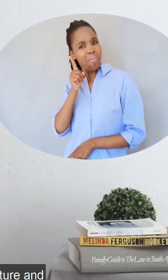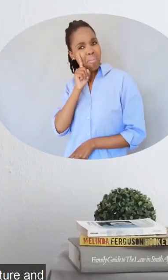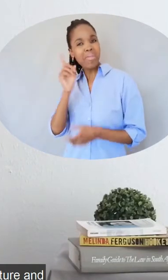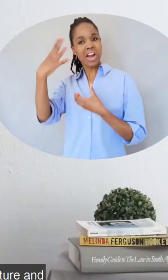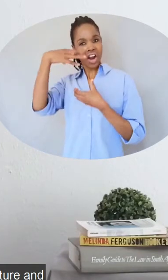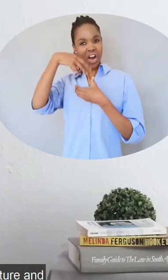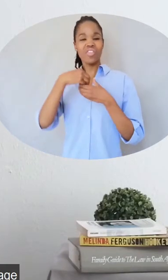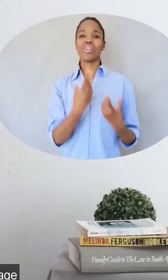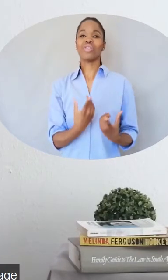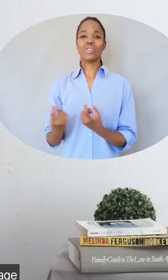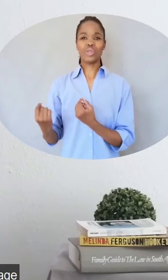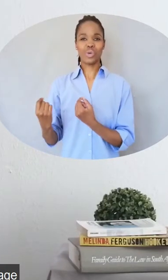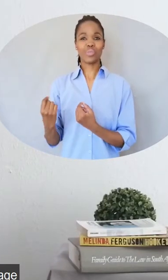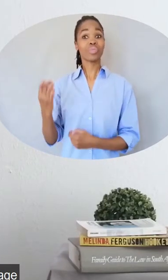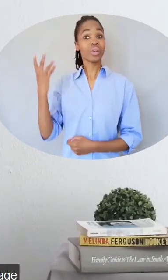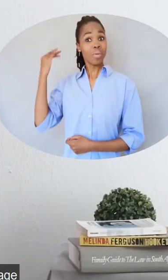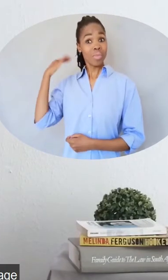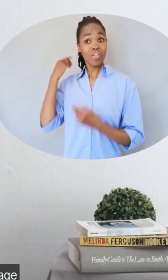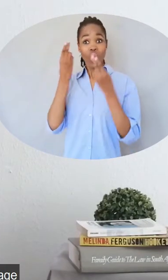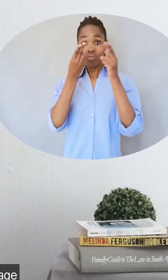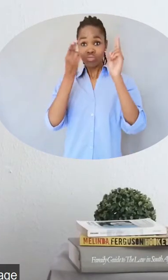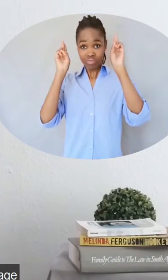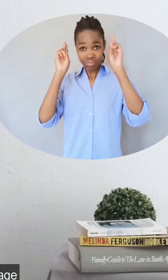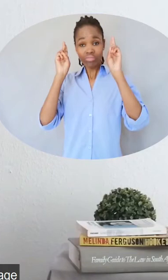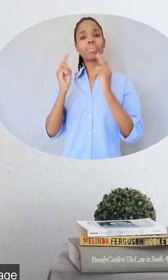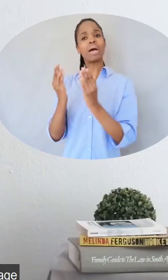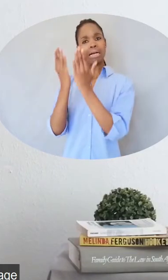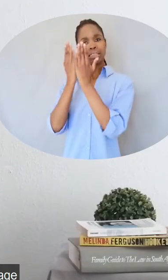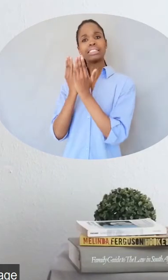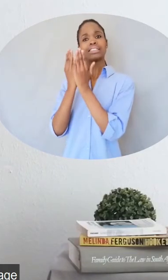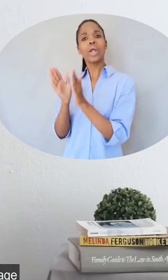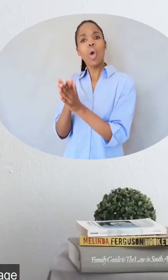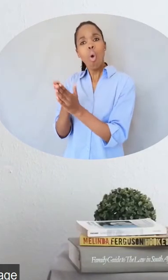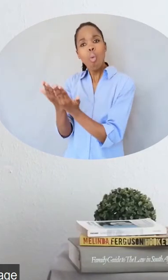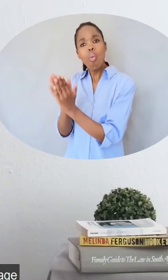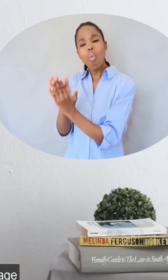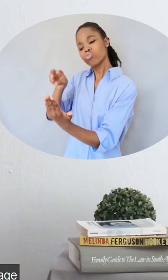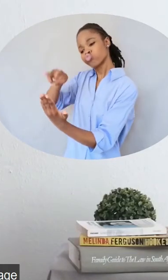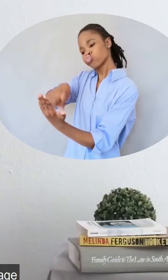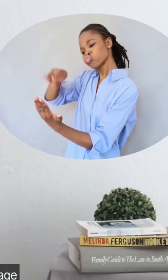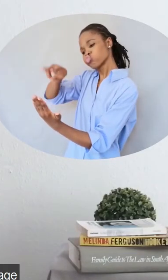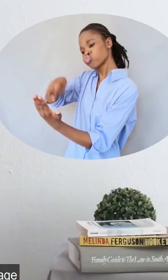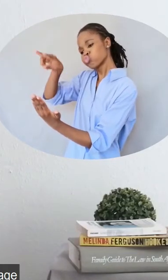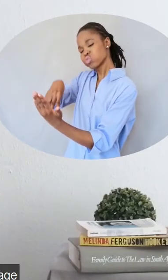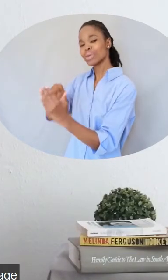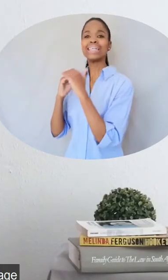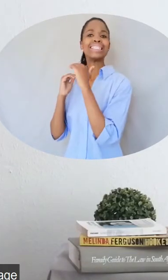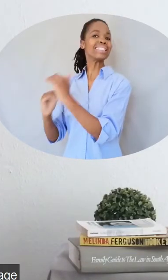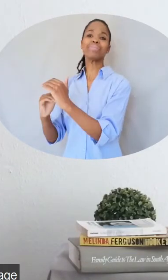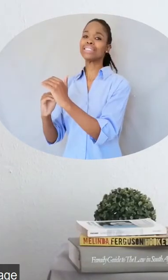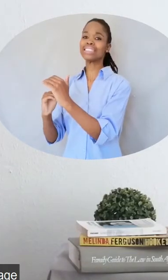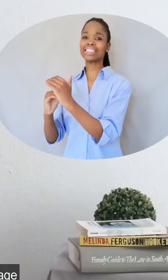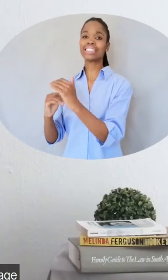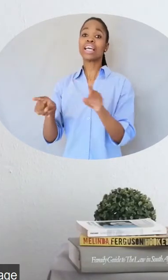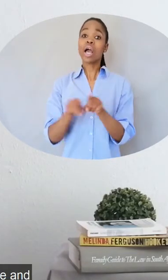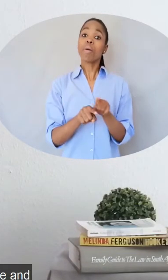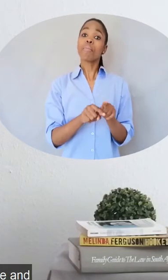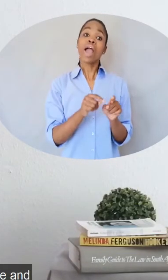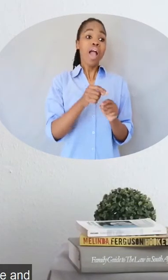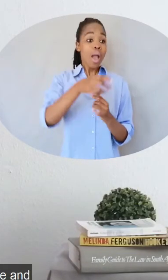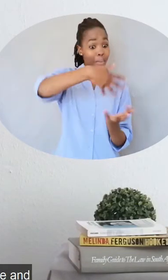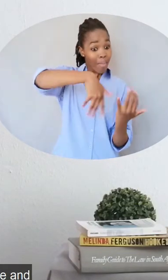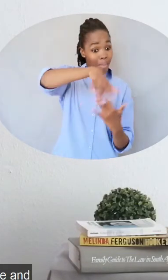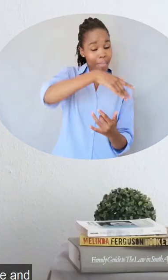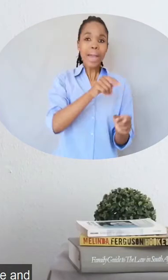hand. It's one thing to learn a language and learn the culture from a book but it's